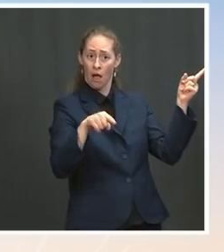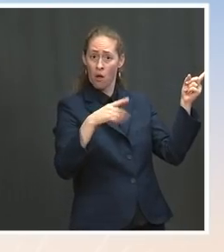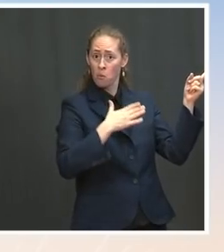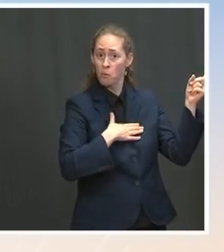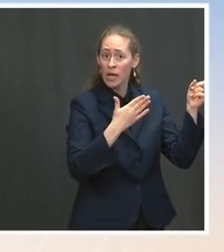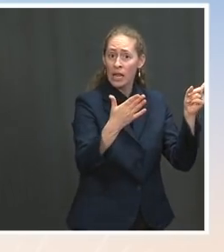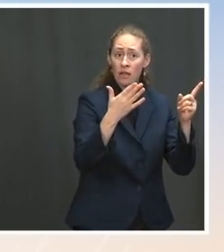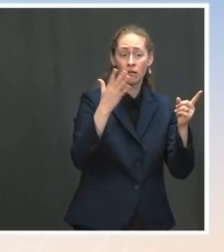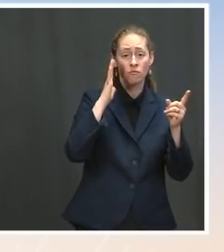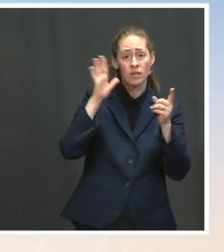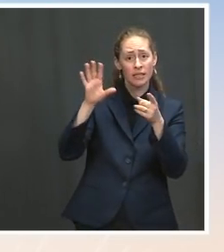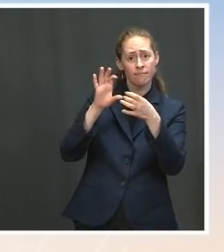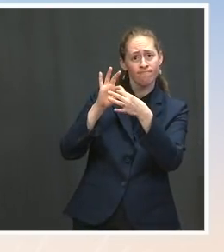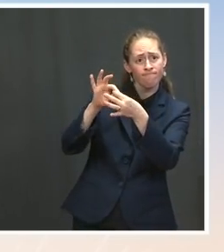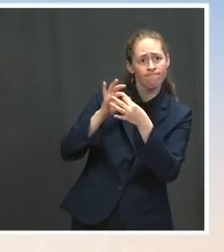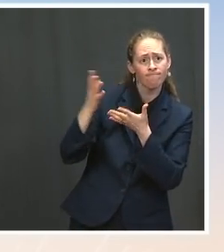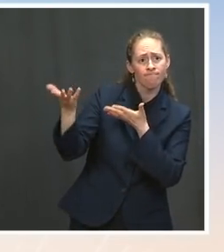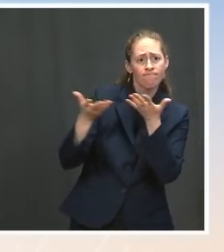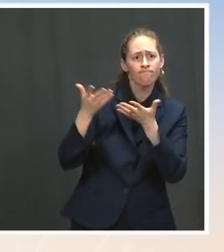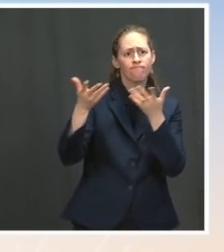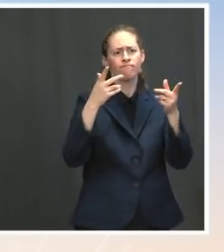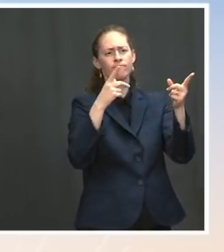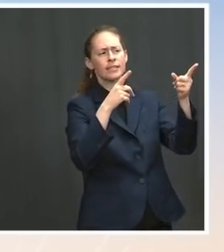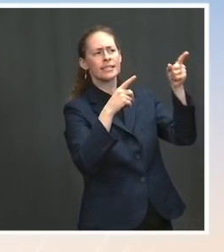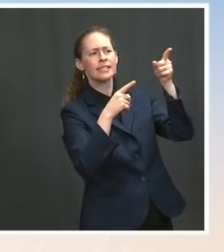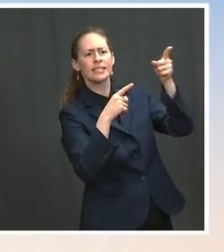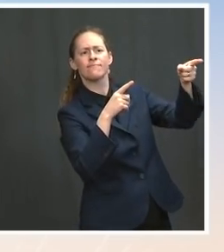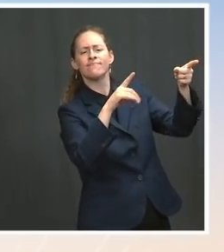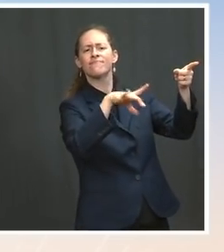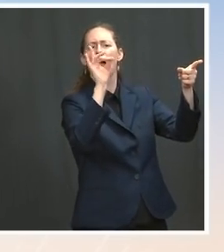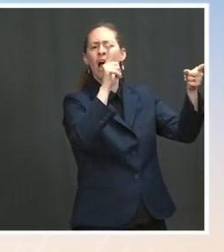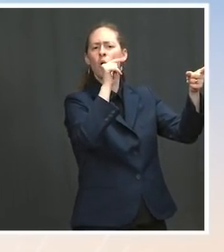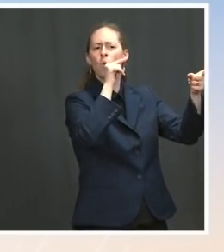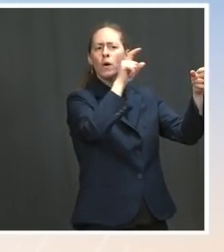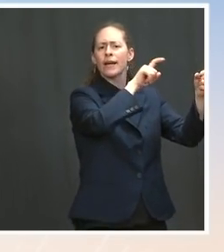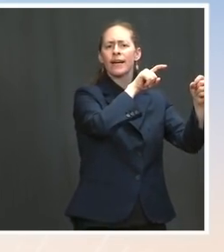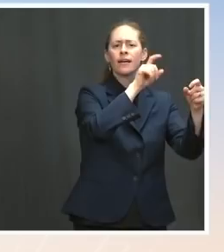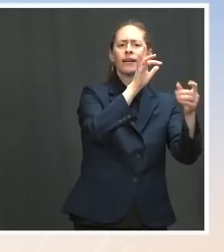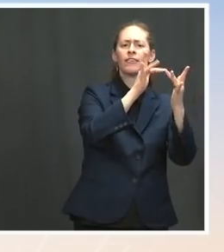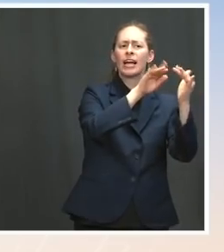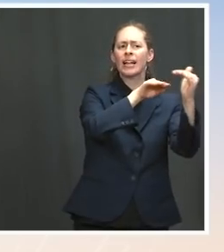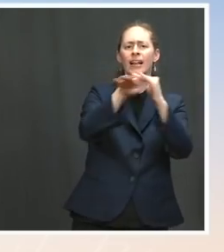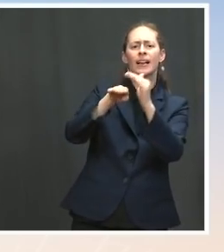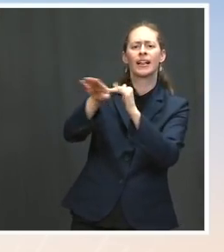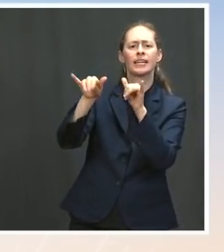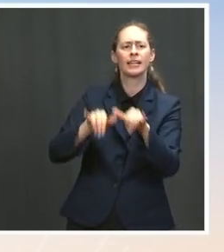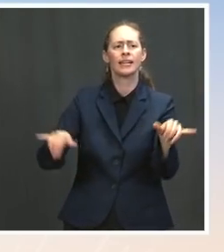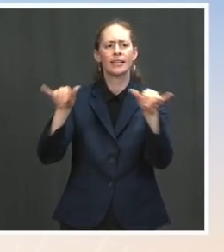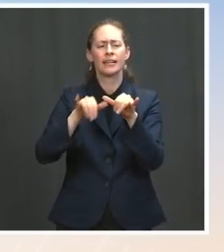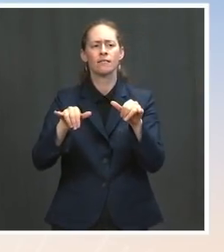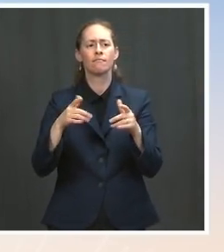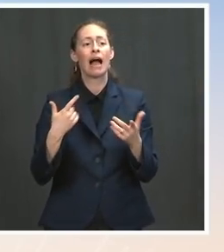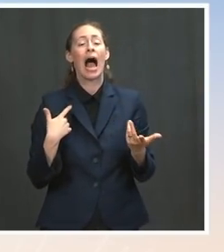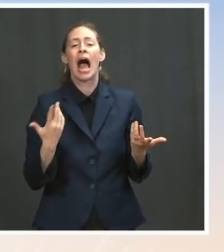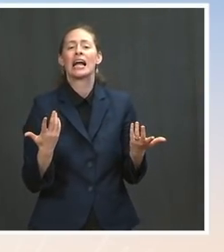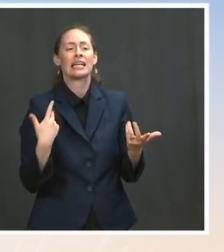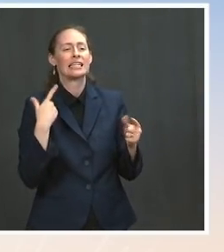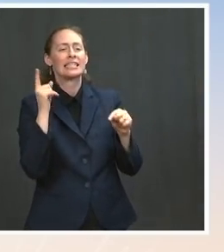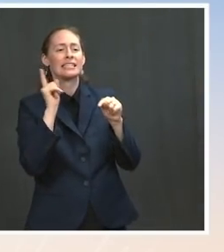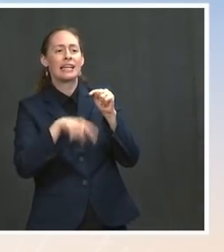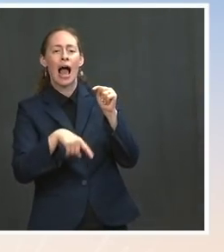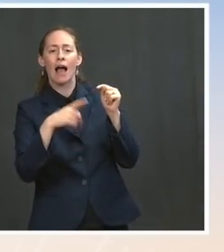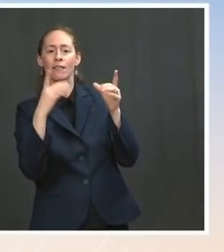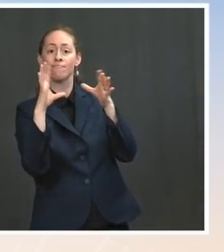tracking down these hackers. I'm just not going to be reading out Russia's view or their role here. You can certainly ask them those